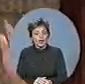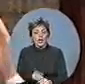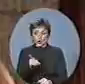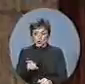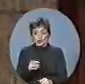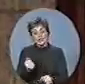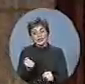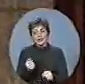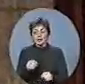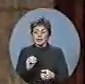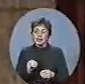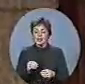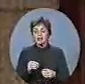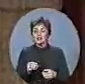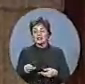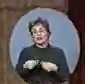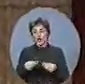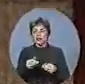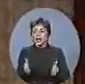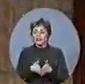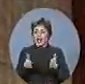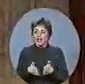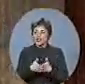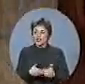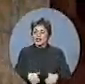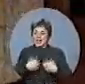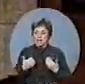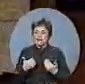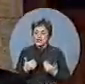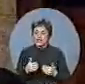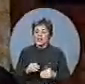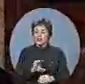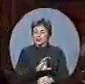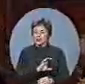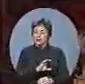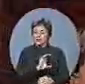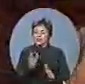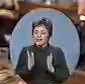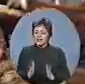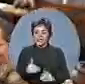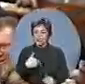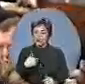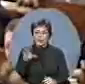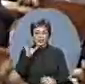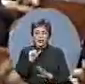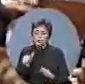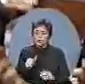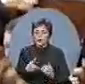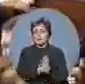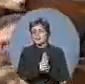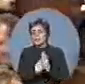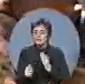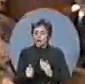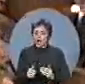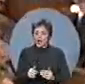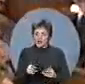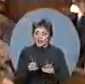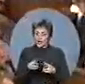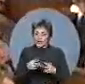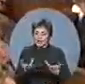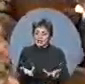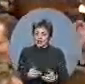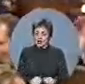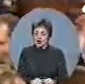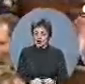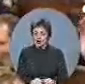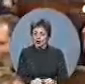aviation safety best? The Honourable the Minister of Transport. Well, surely, Mr. Speaker, it's not my